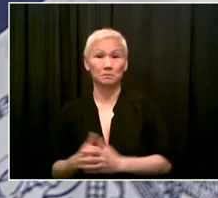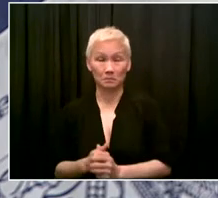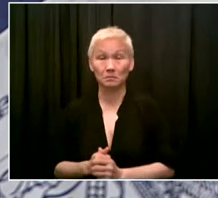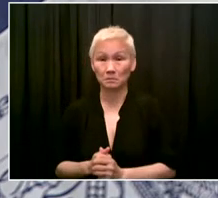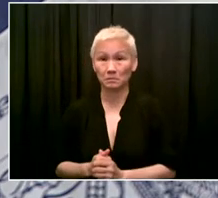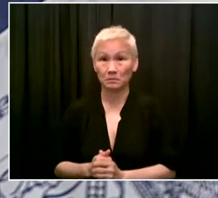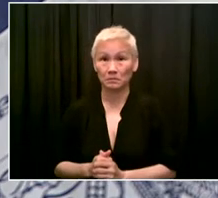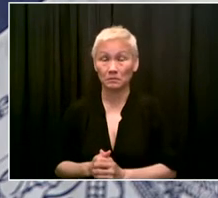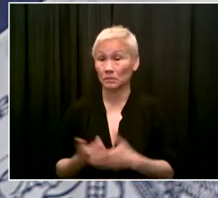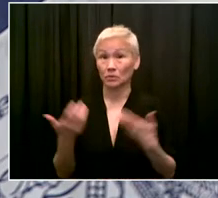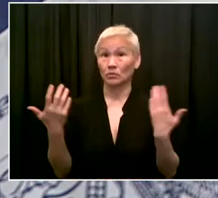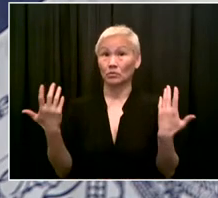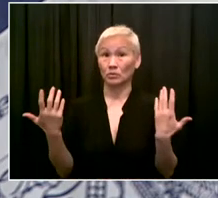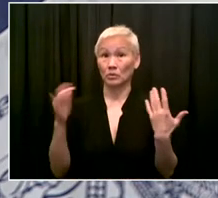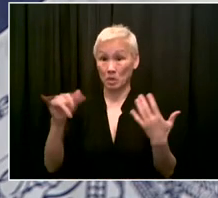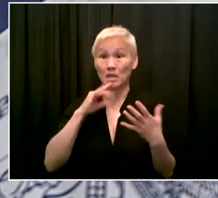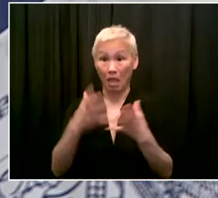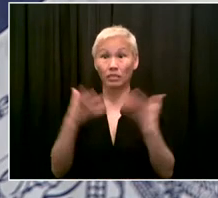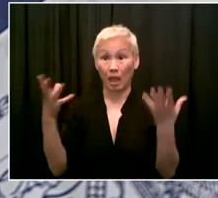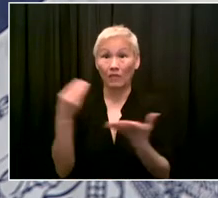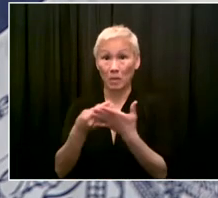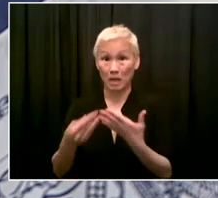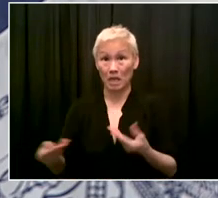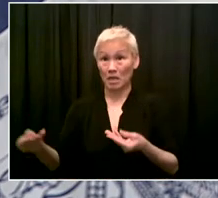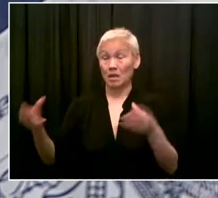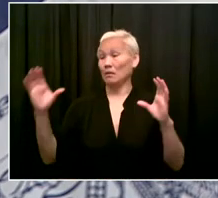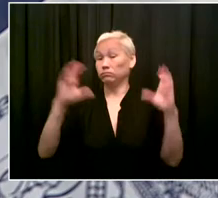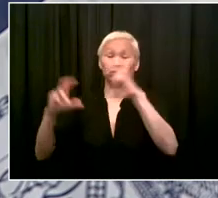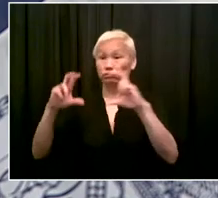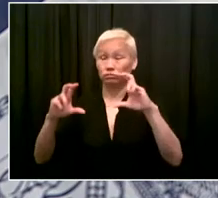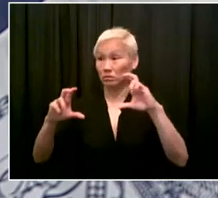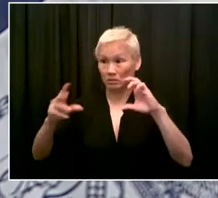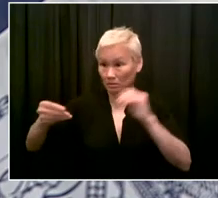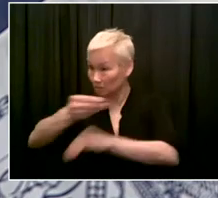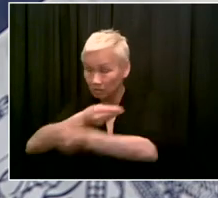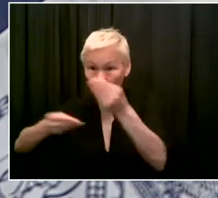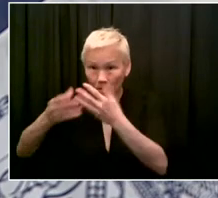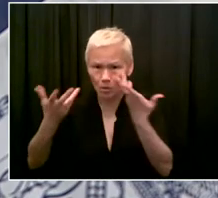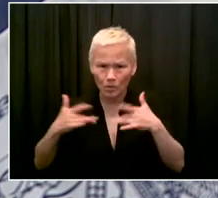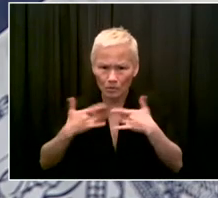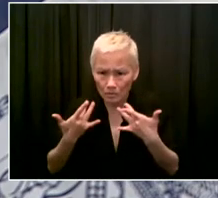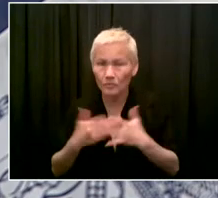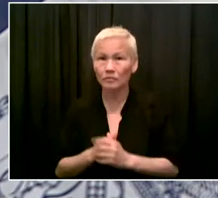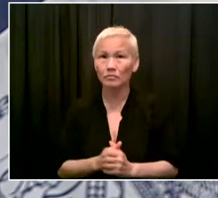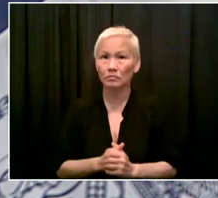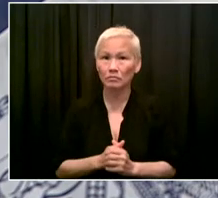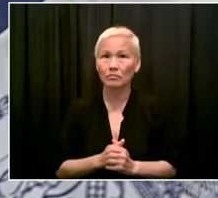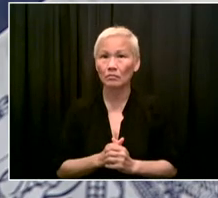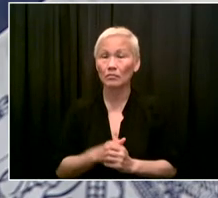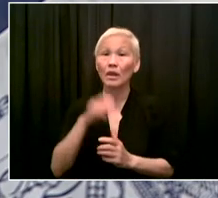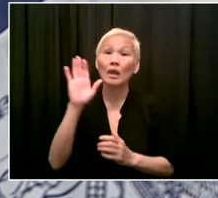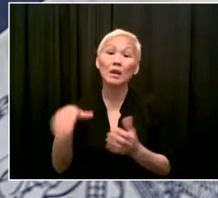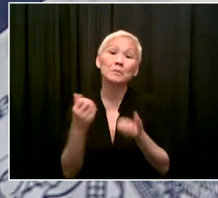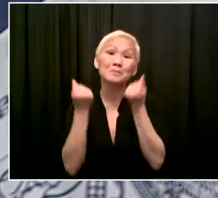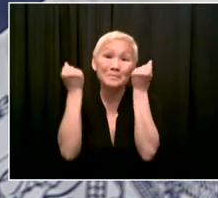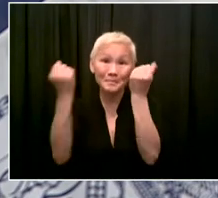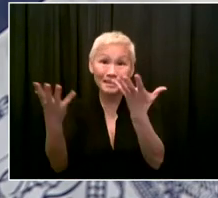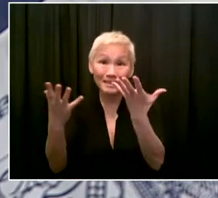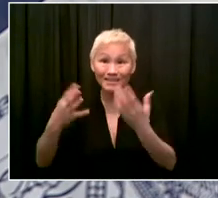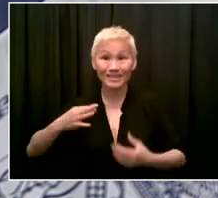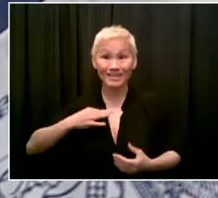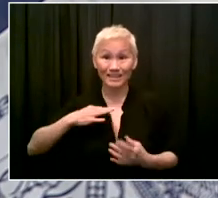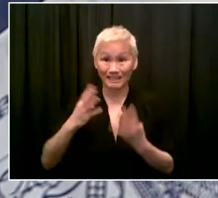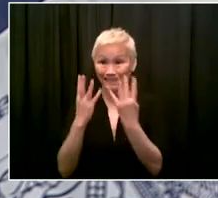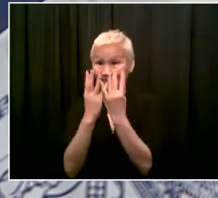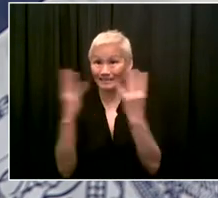had many of these candidates finishing in the as of now, single digits, do you